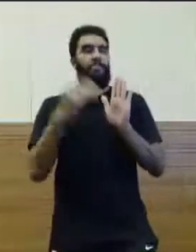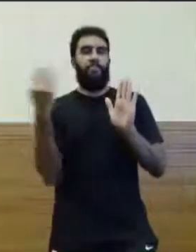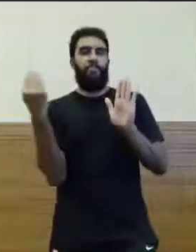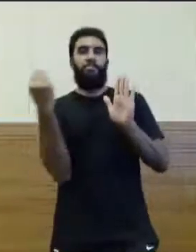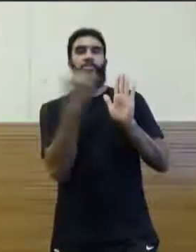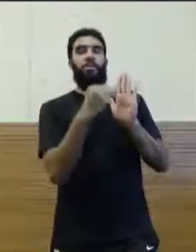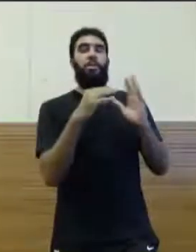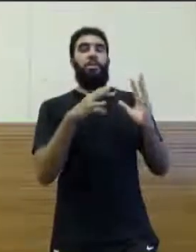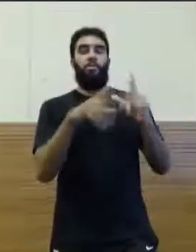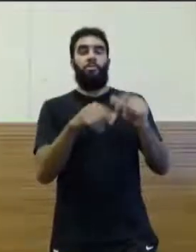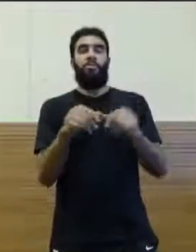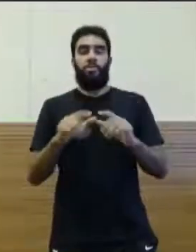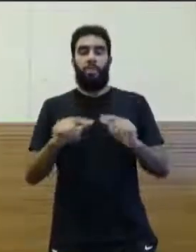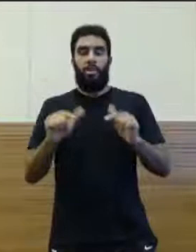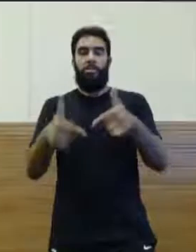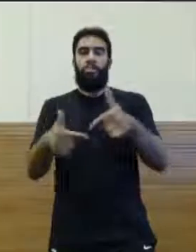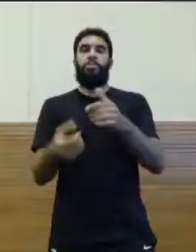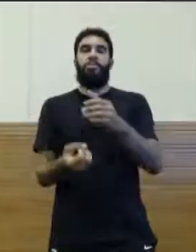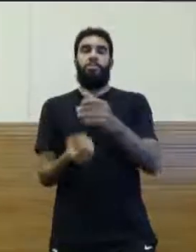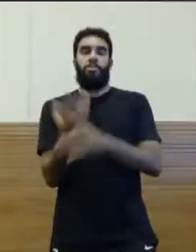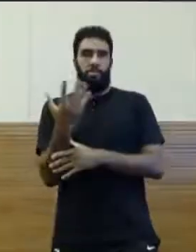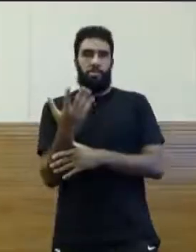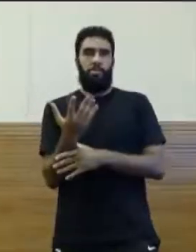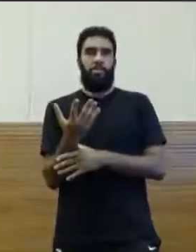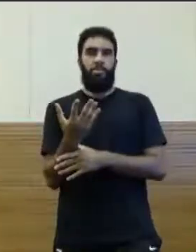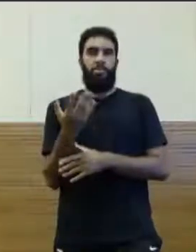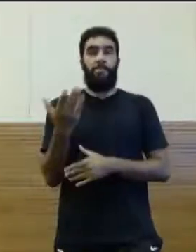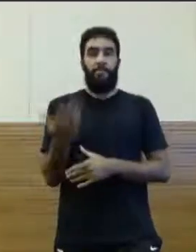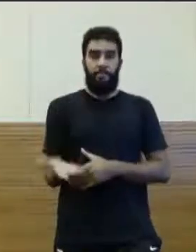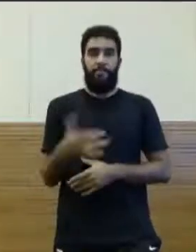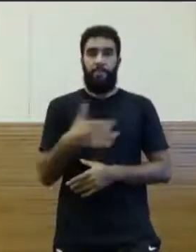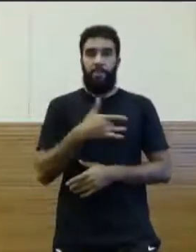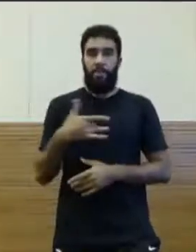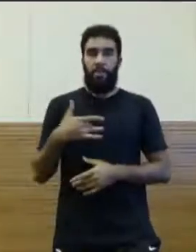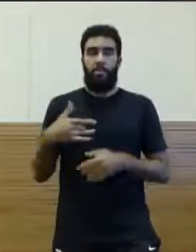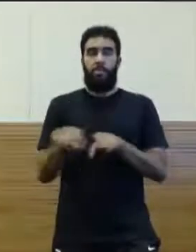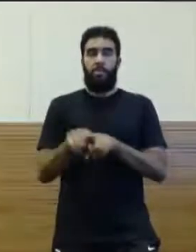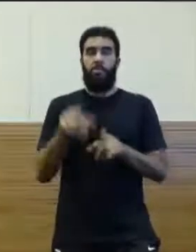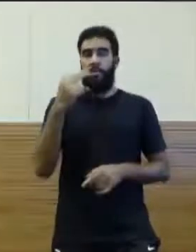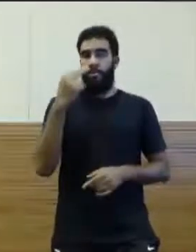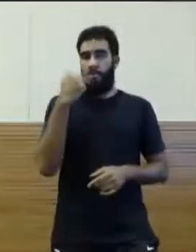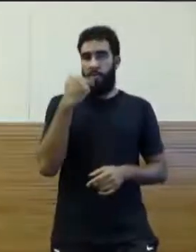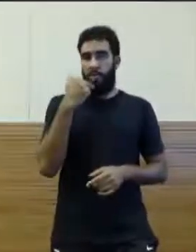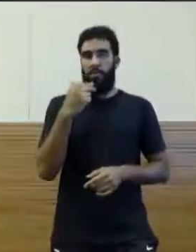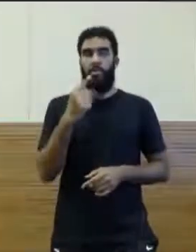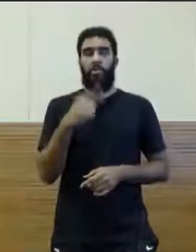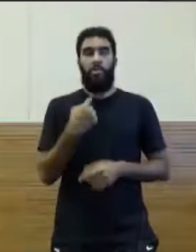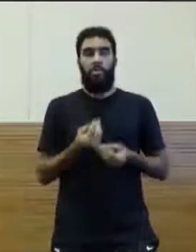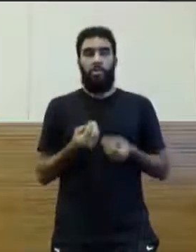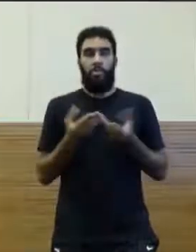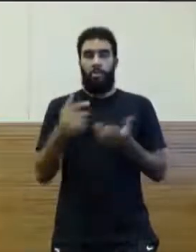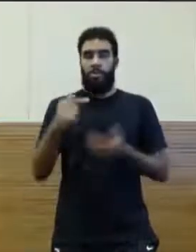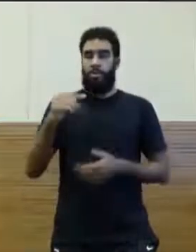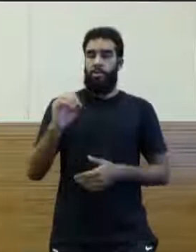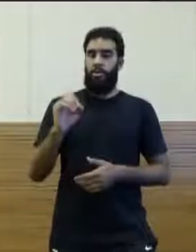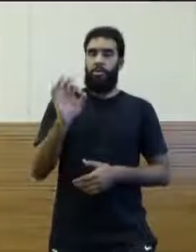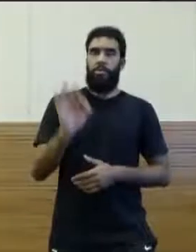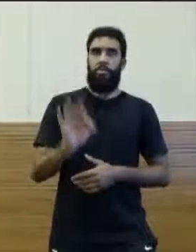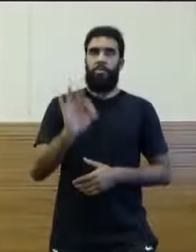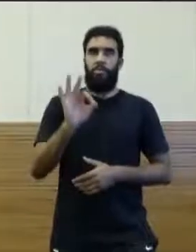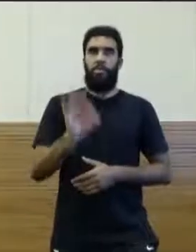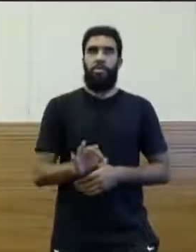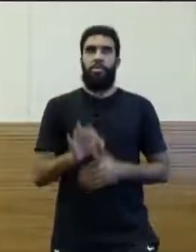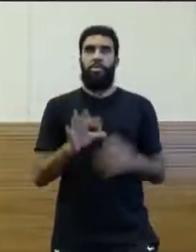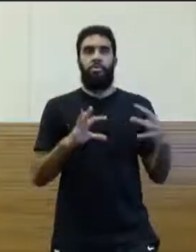dietary guidelines in all the actions that were developed and that had components of food, health, nutrition, and